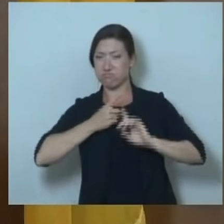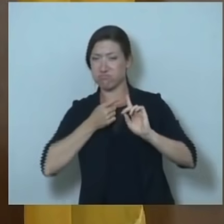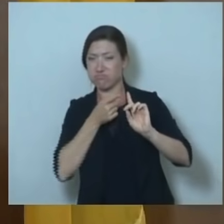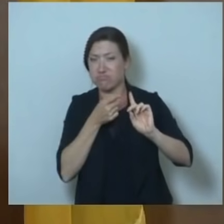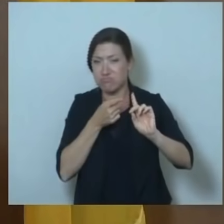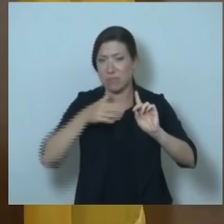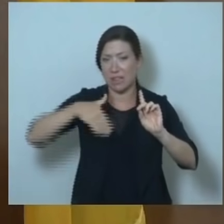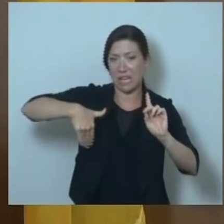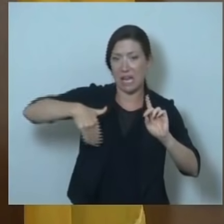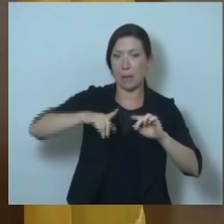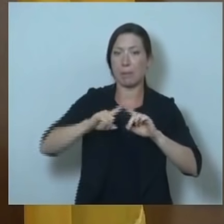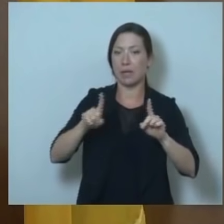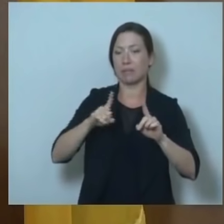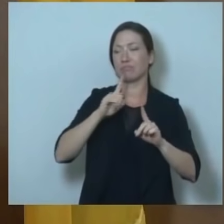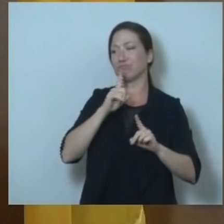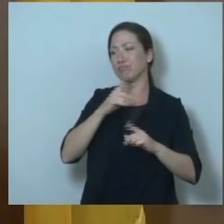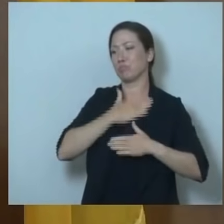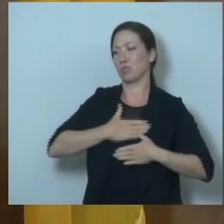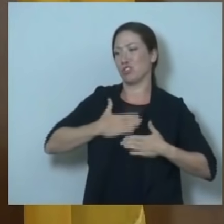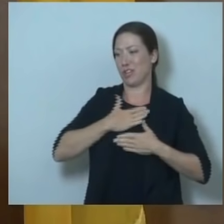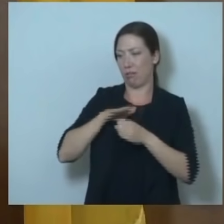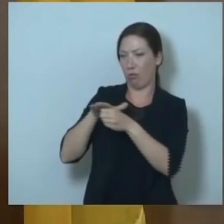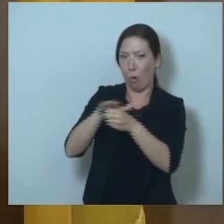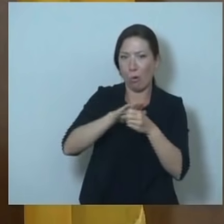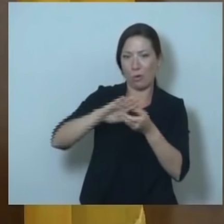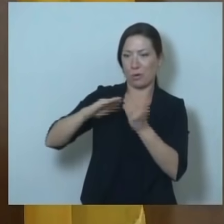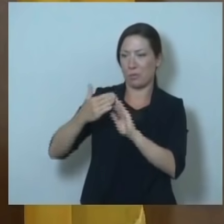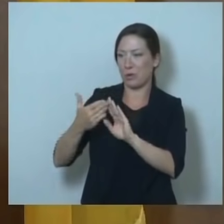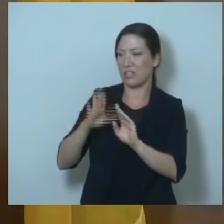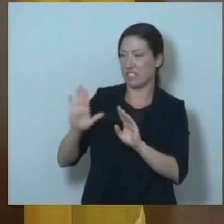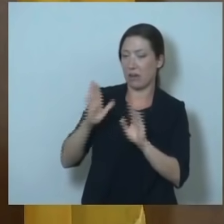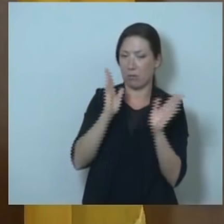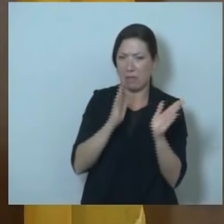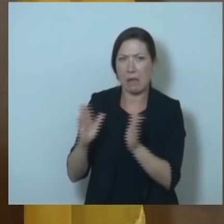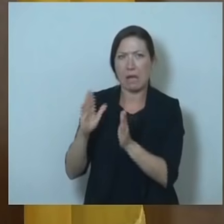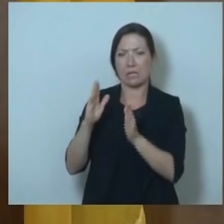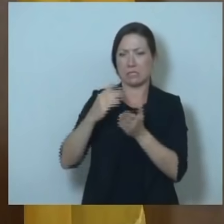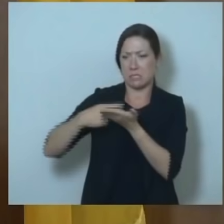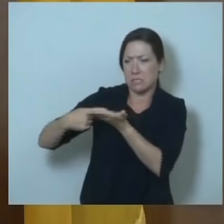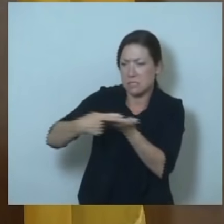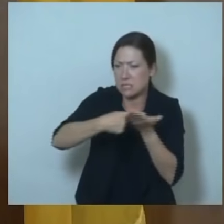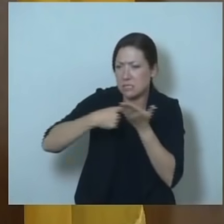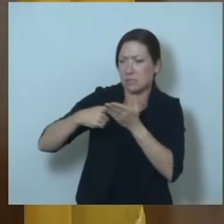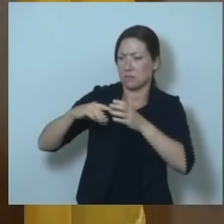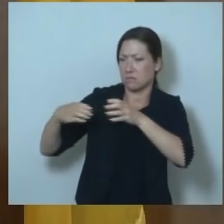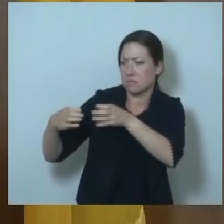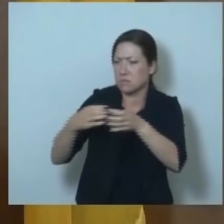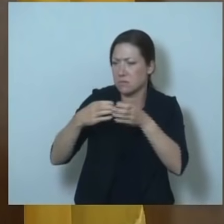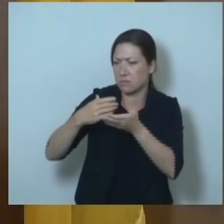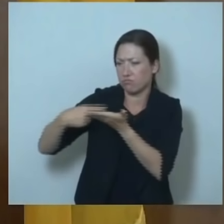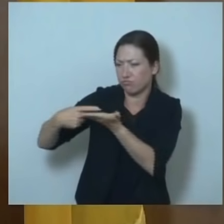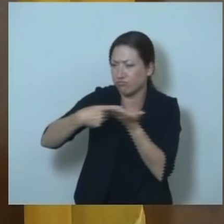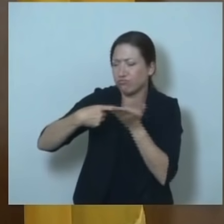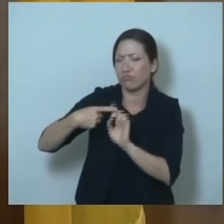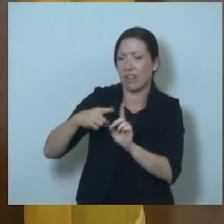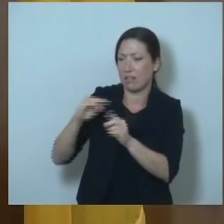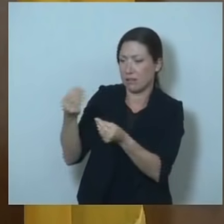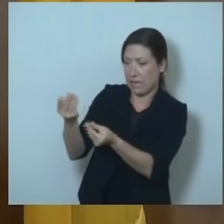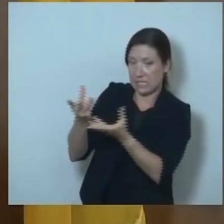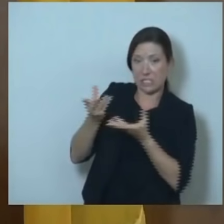of local communities in delivering plans and allowing us to discuss them and to take